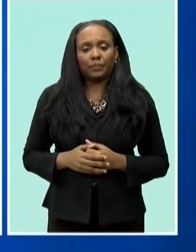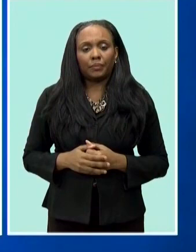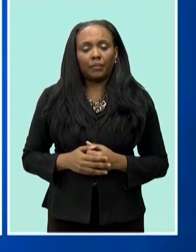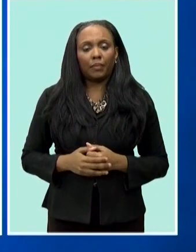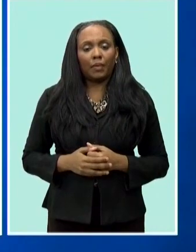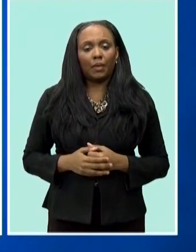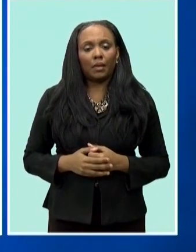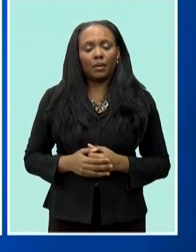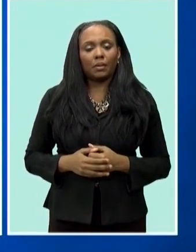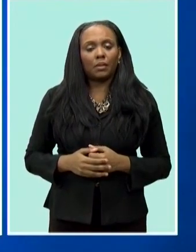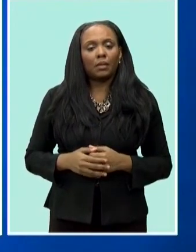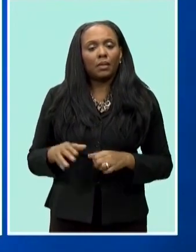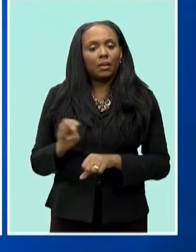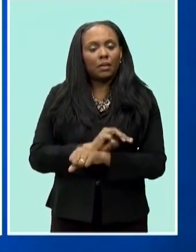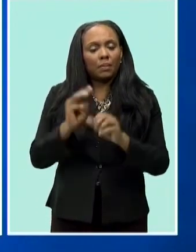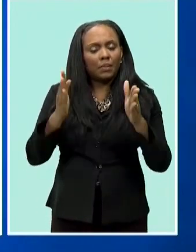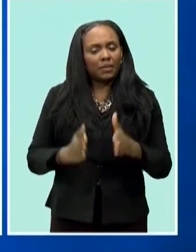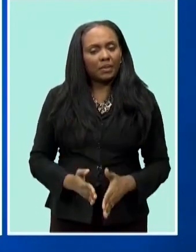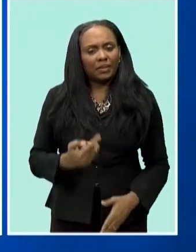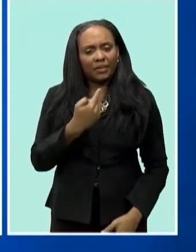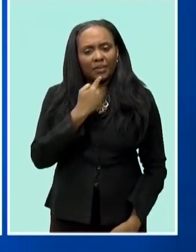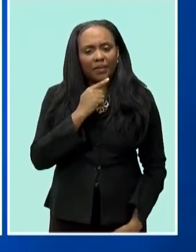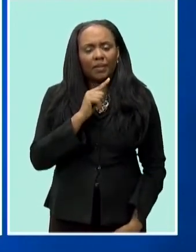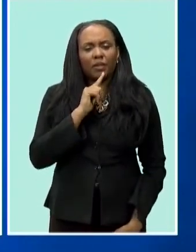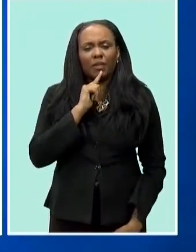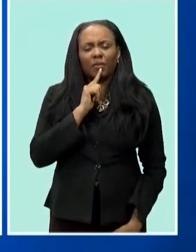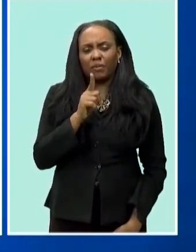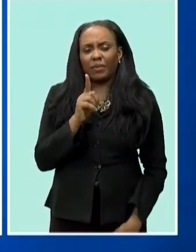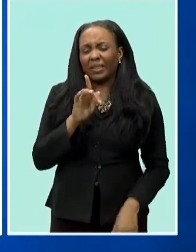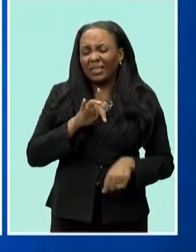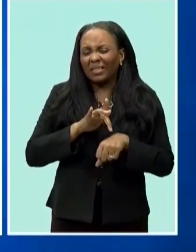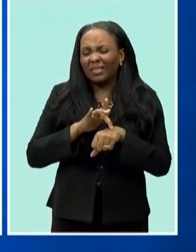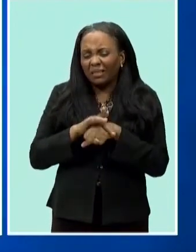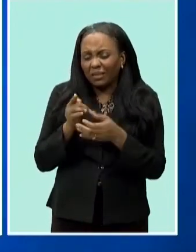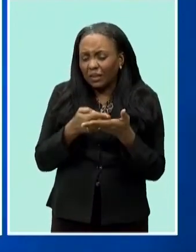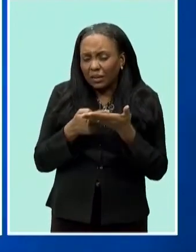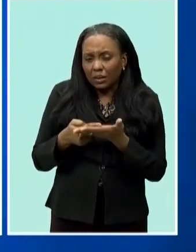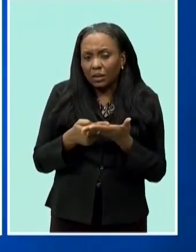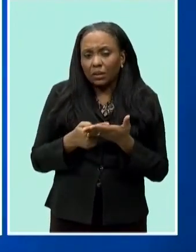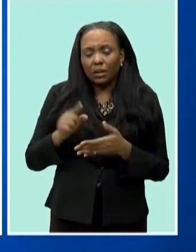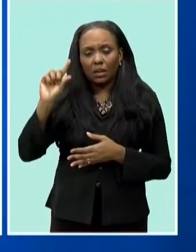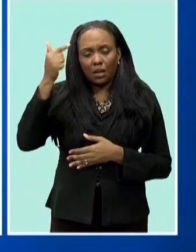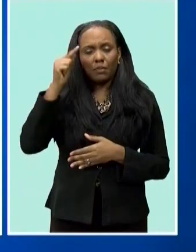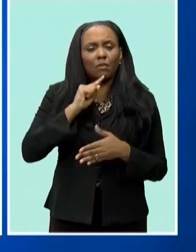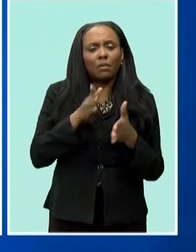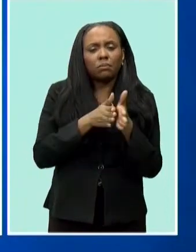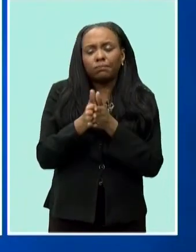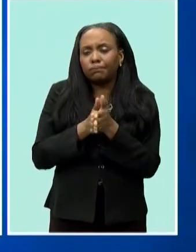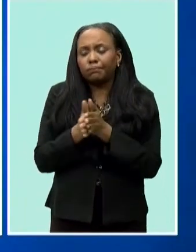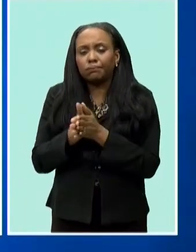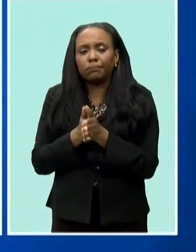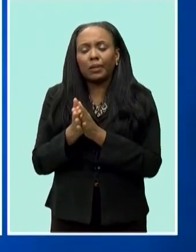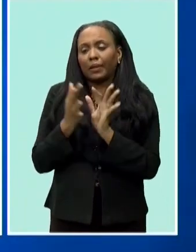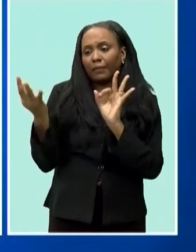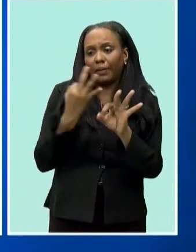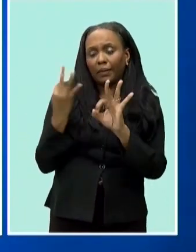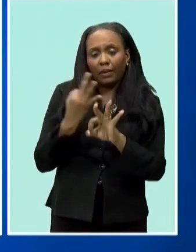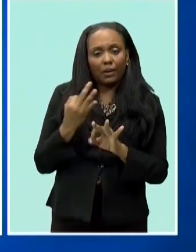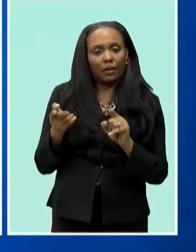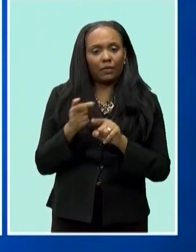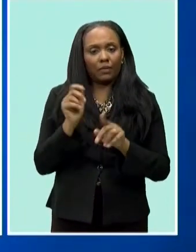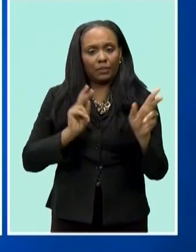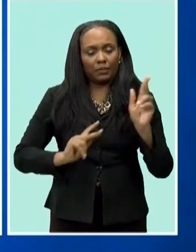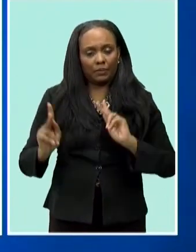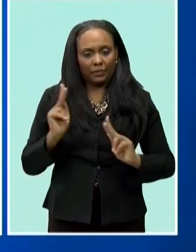Education Minister says the idea is in the very early stages and government is looking forward to the feedback from